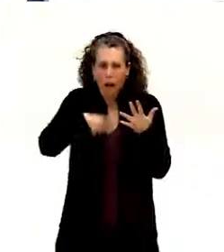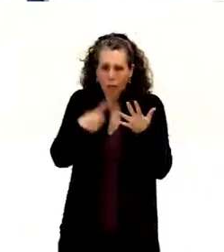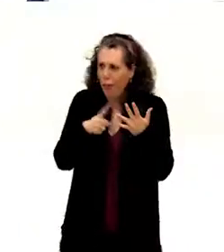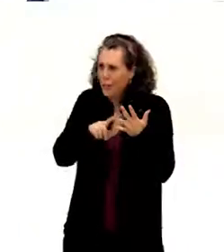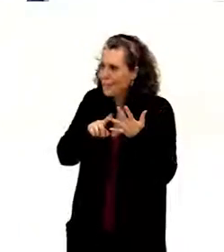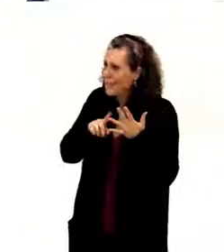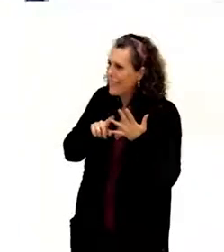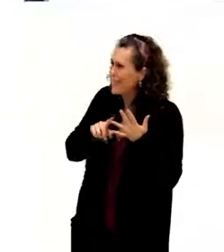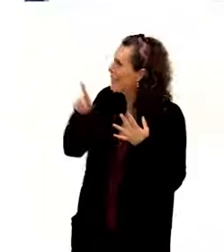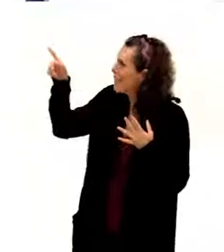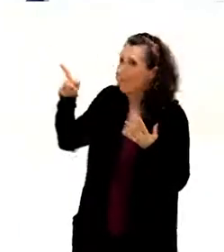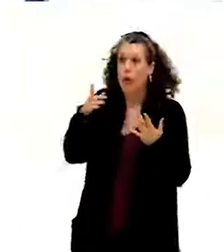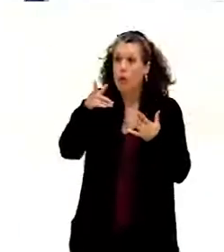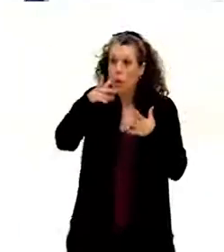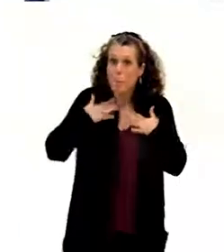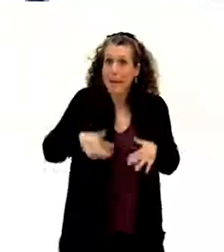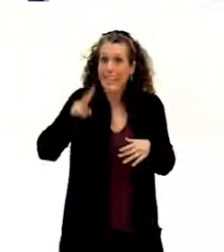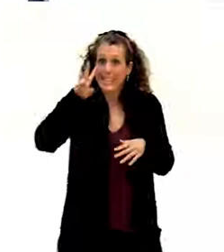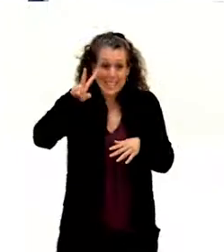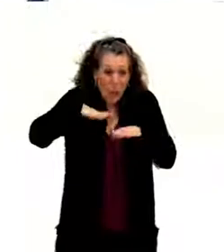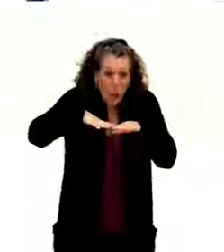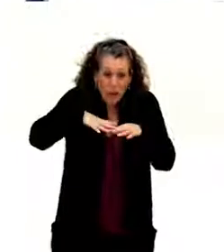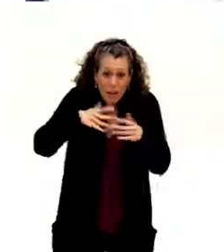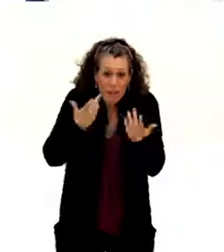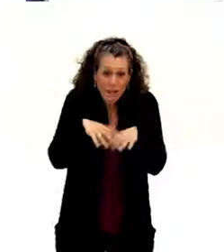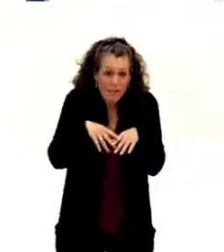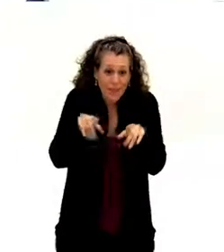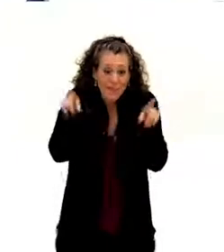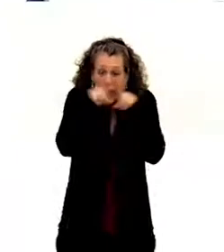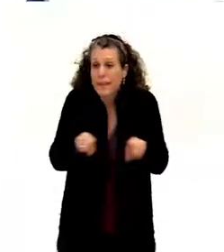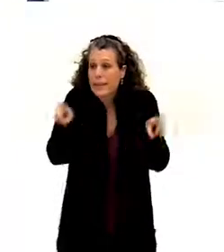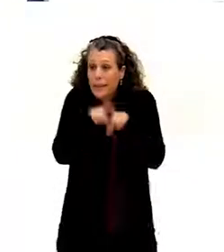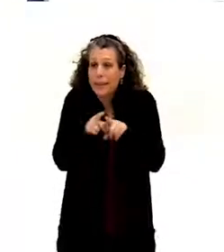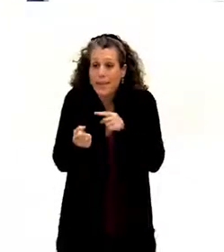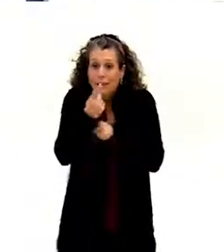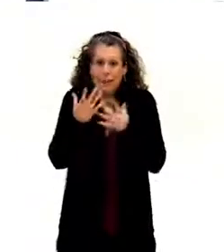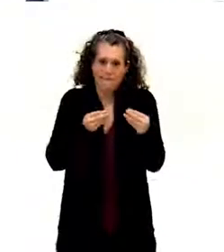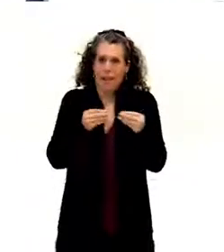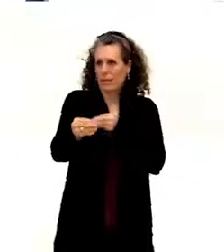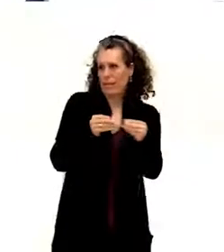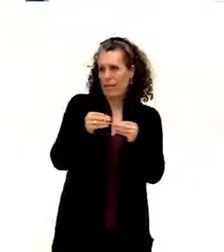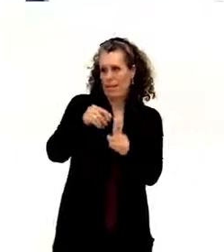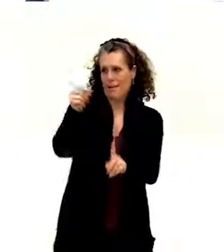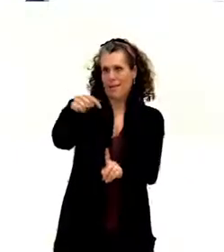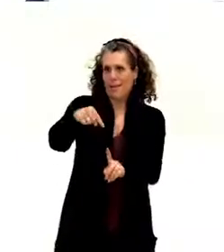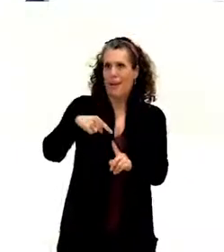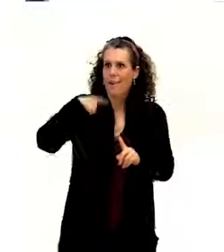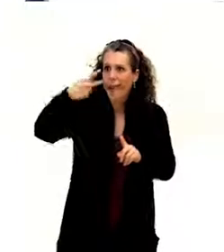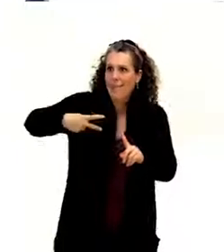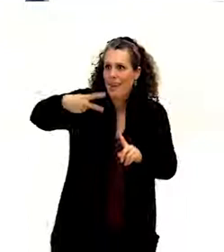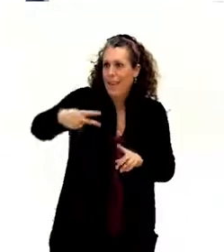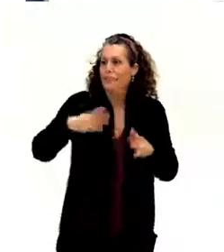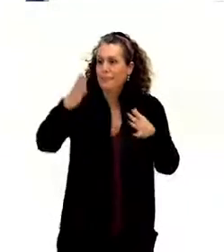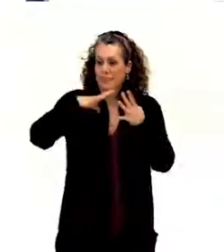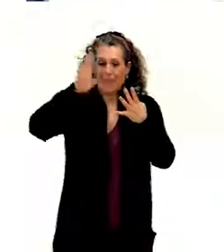many times you need to see more specific iterations of flexibility? And